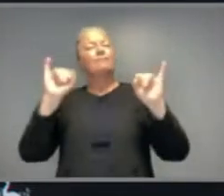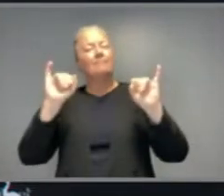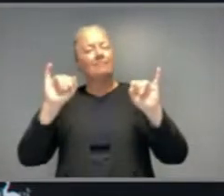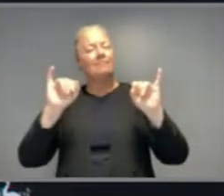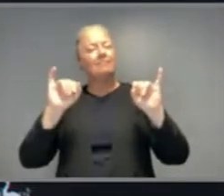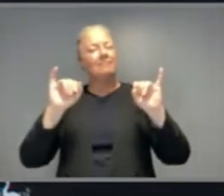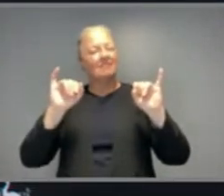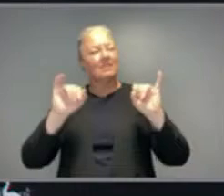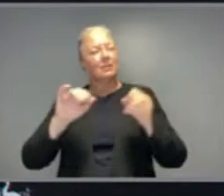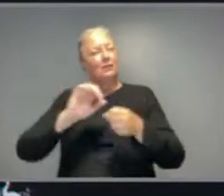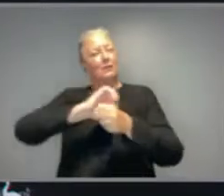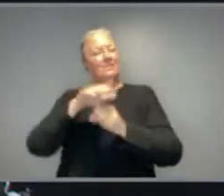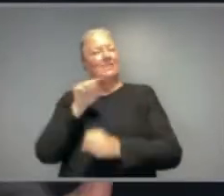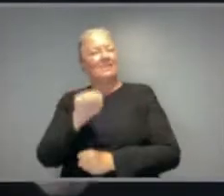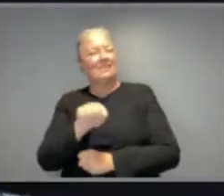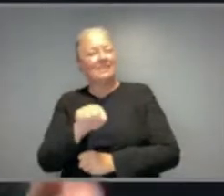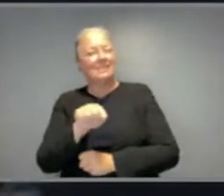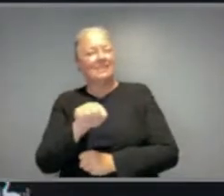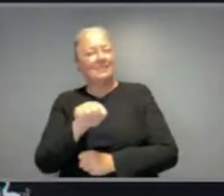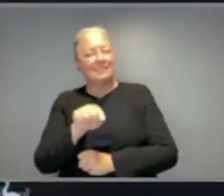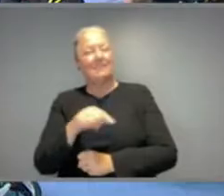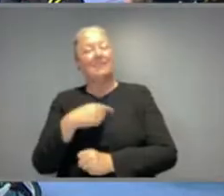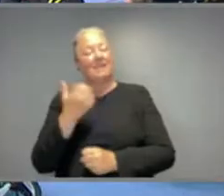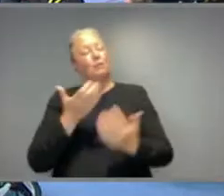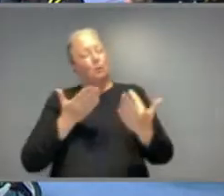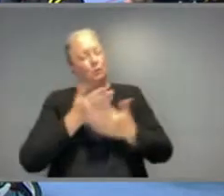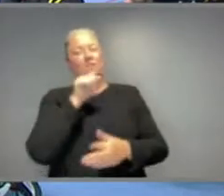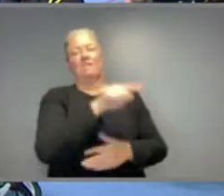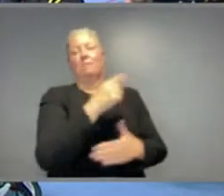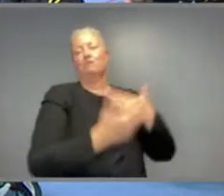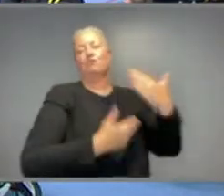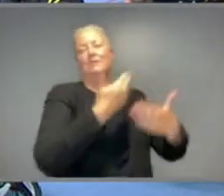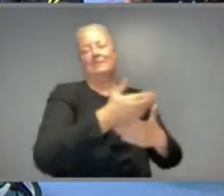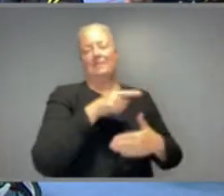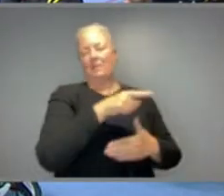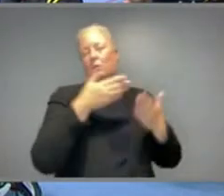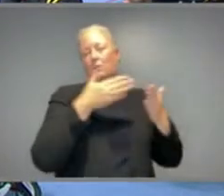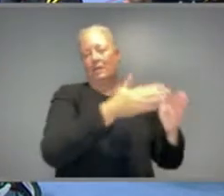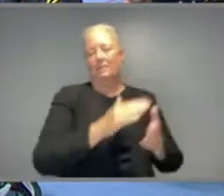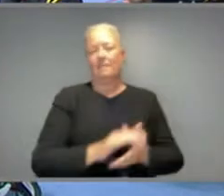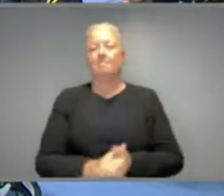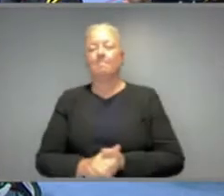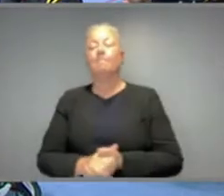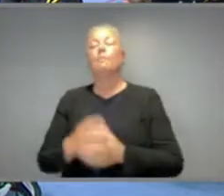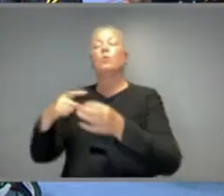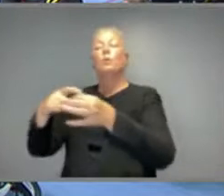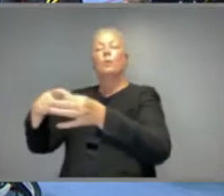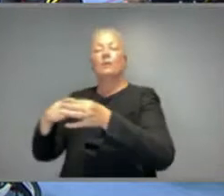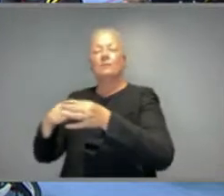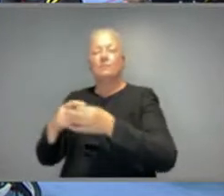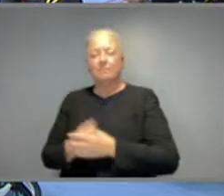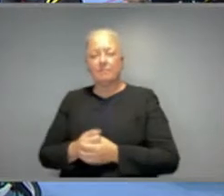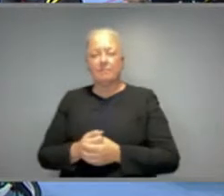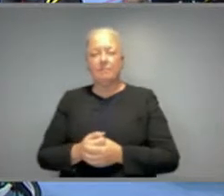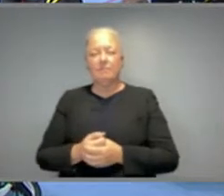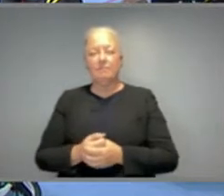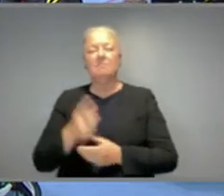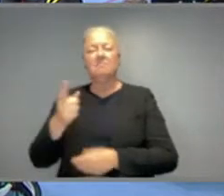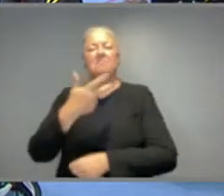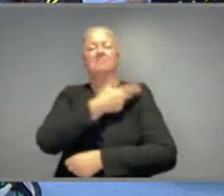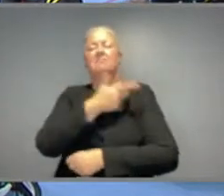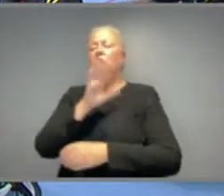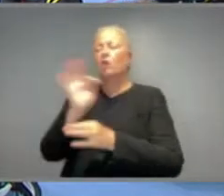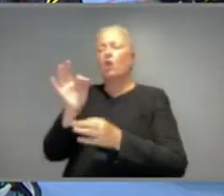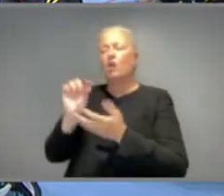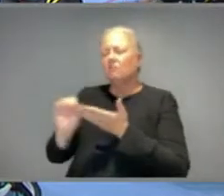that process, not through any other process. Yep. I mean, so you just said Australians don't want to be paid off to receive the vaccine. Does that mean you'll be discouraging